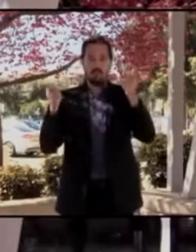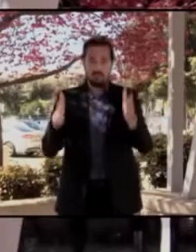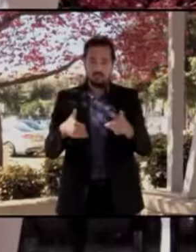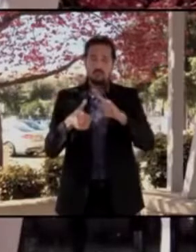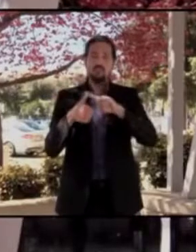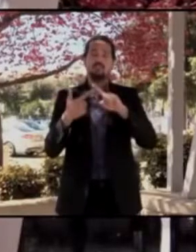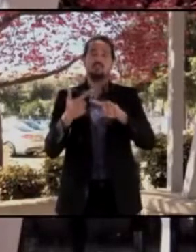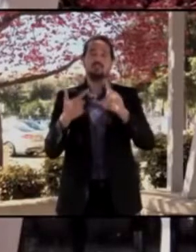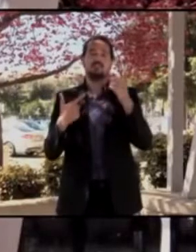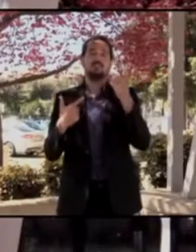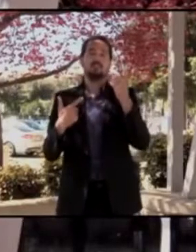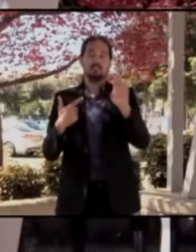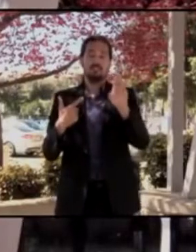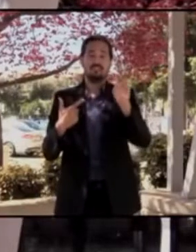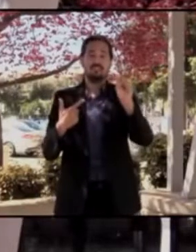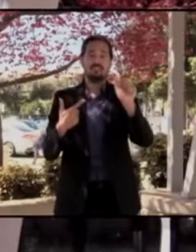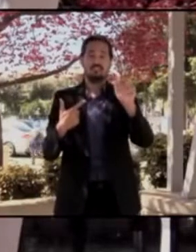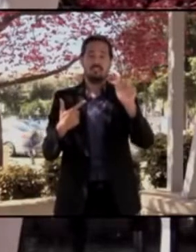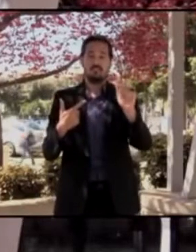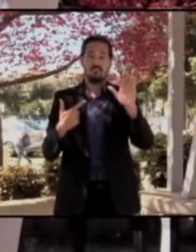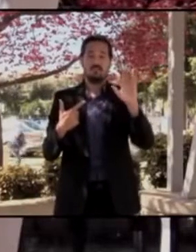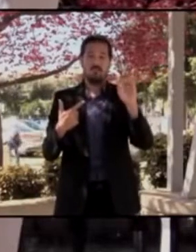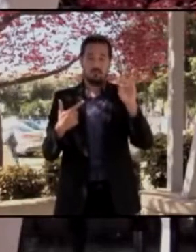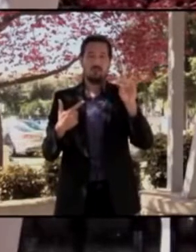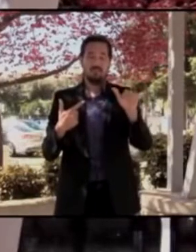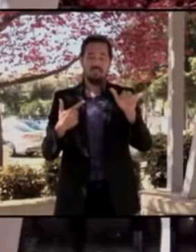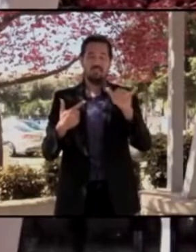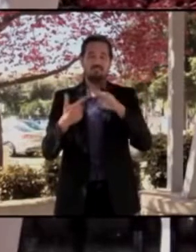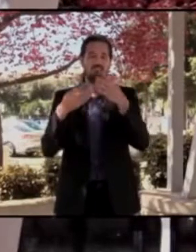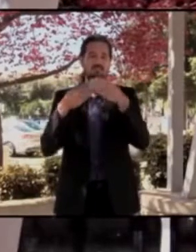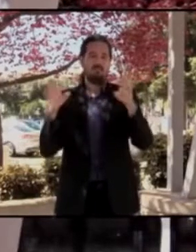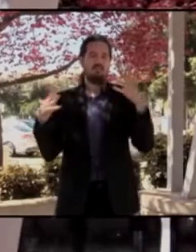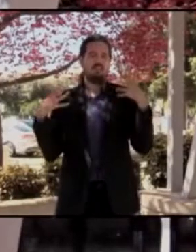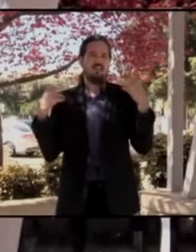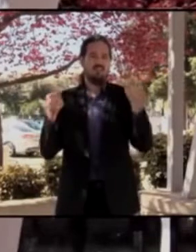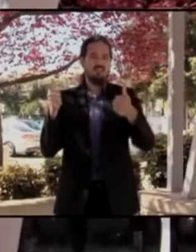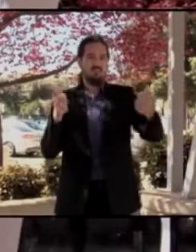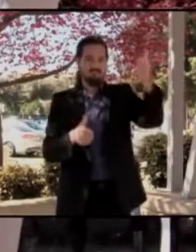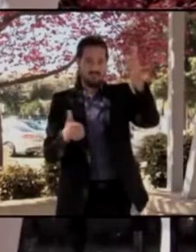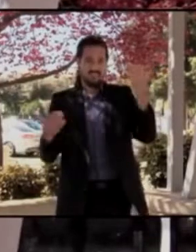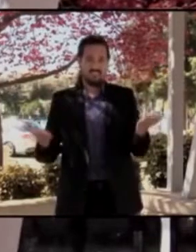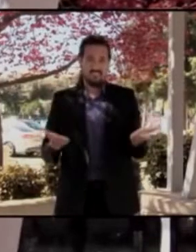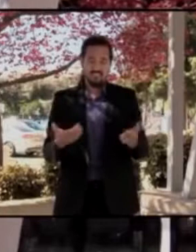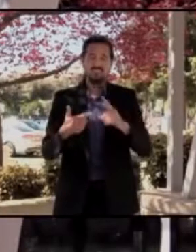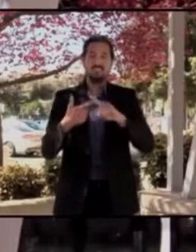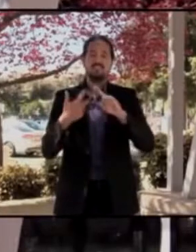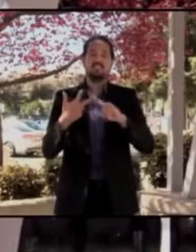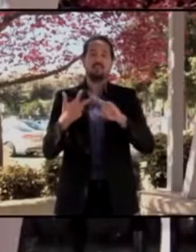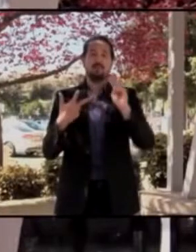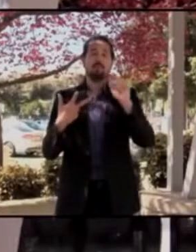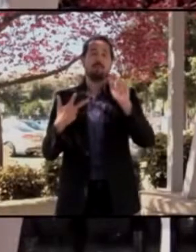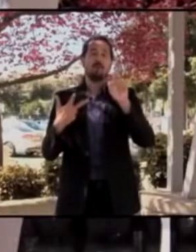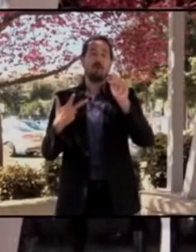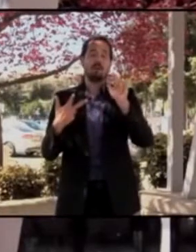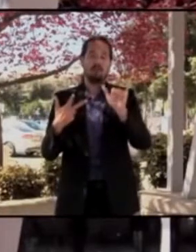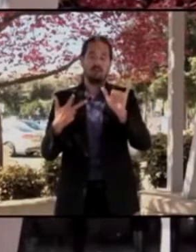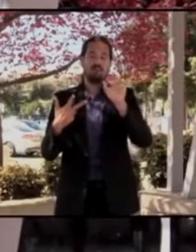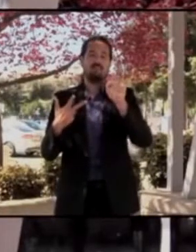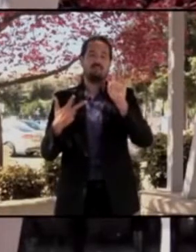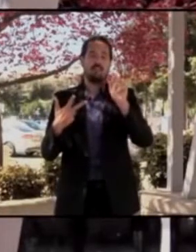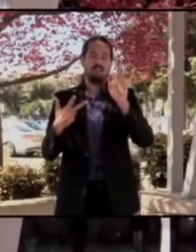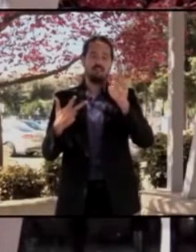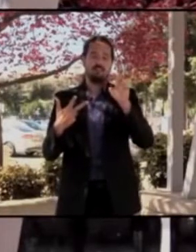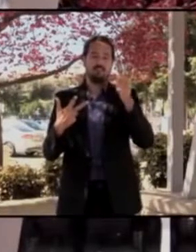Health Department in the County of Santa Clara. Dr. Marty Fenstersheib, COVID-19 Testing and Vaccine Officer from the County of